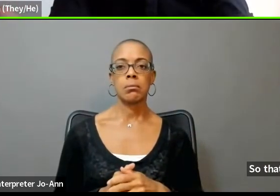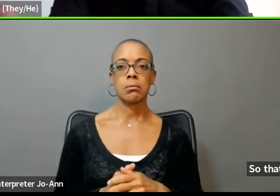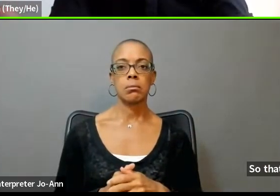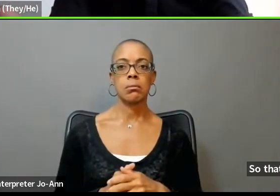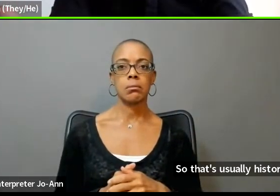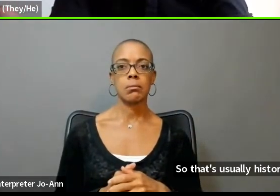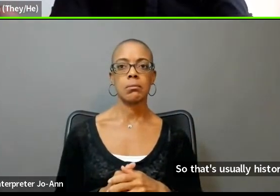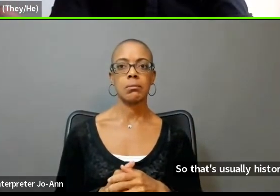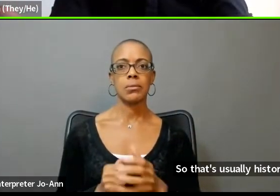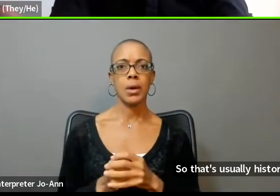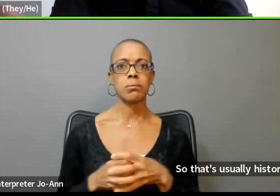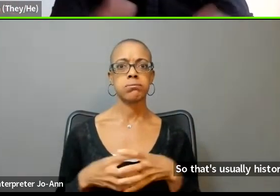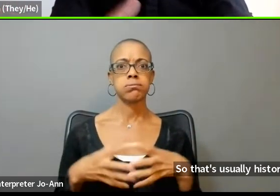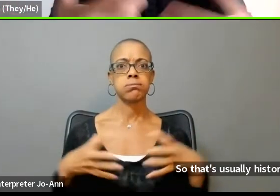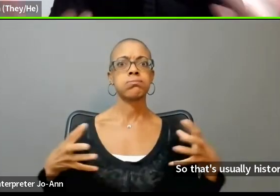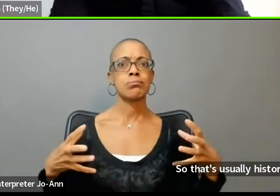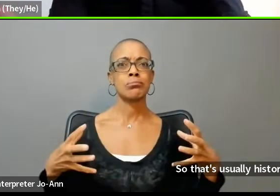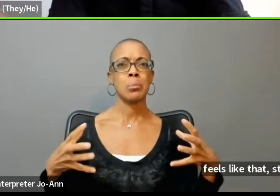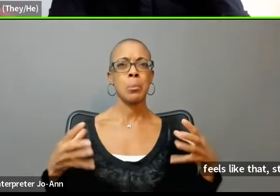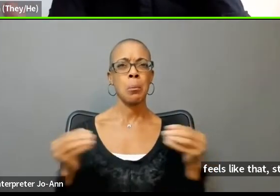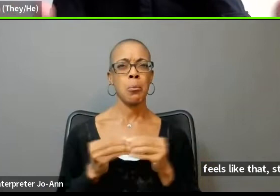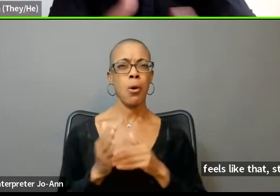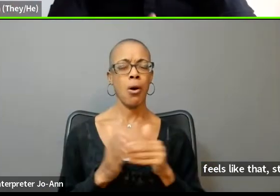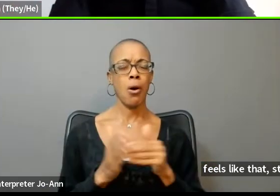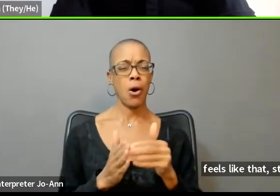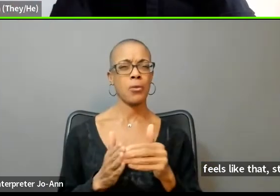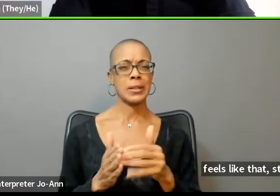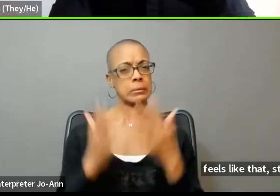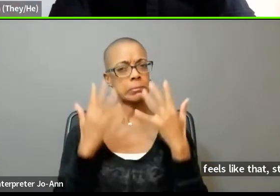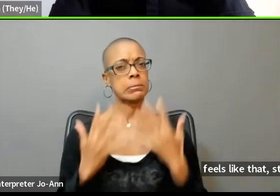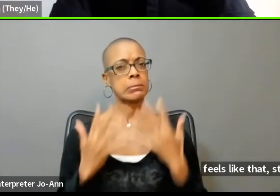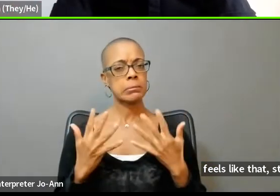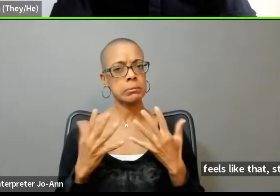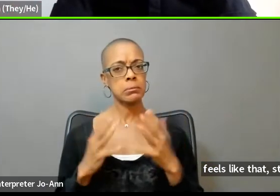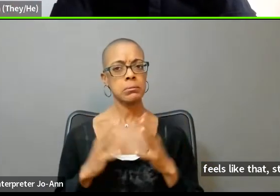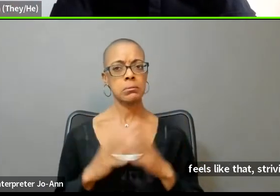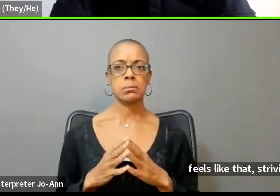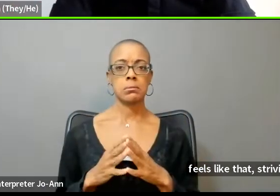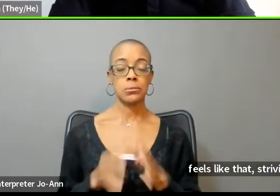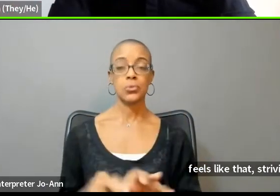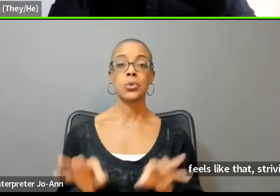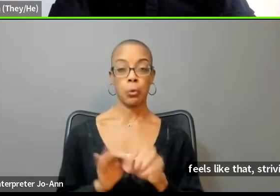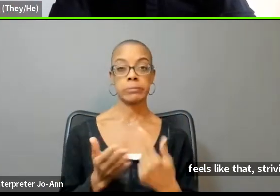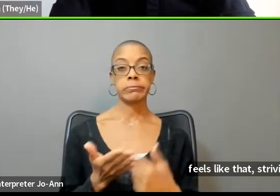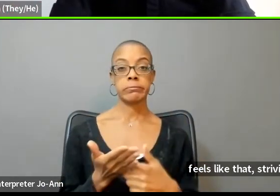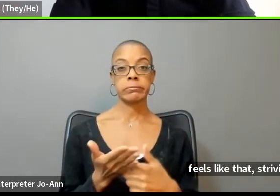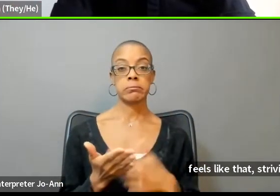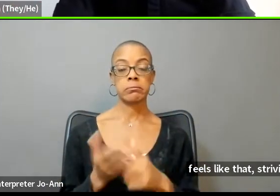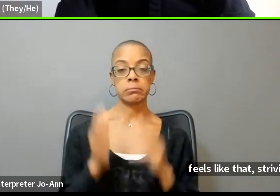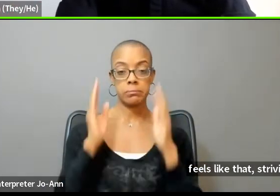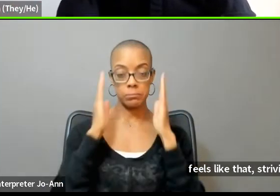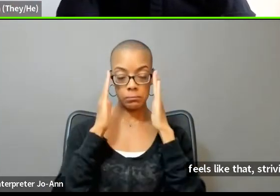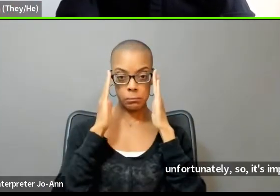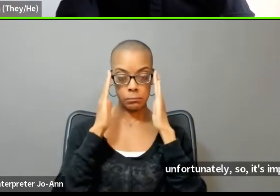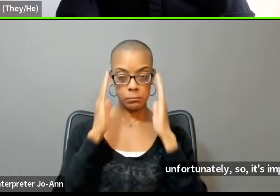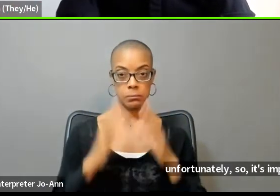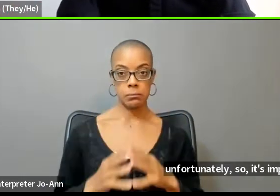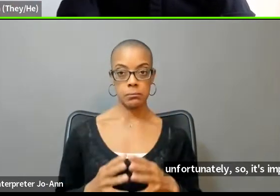thriving again in some ways, unfortunately. So it's important to have these conversations. I